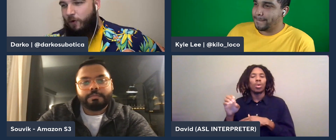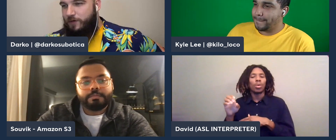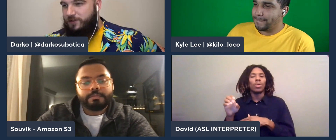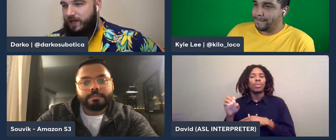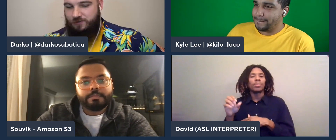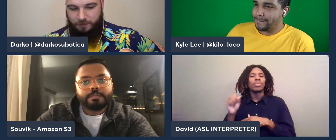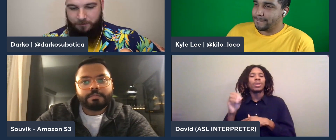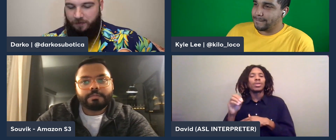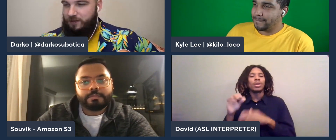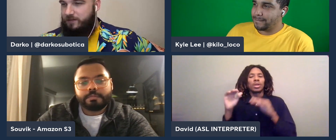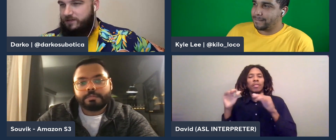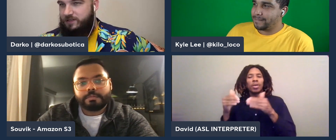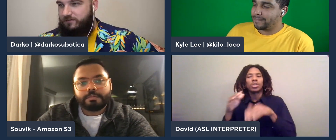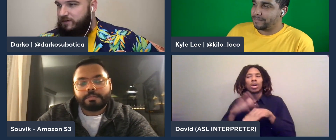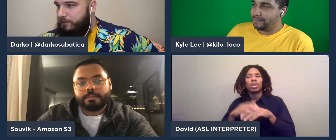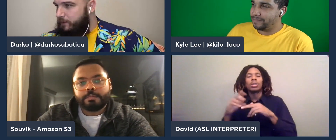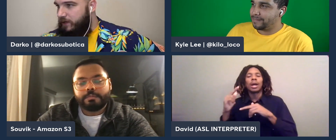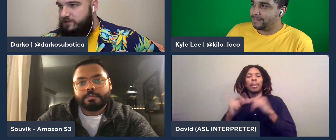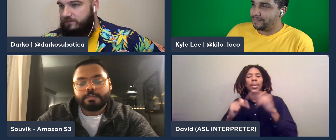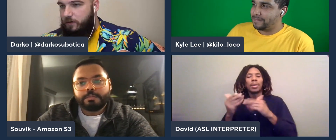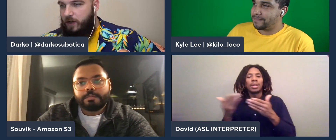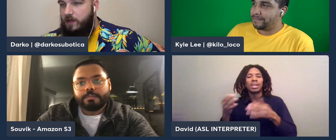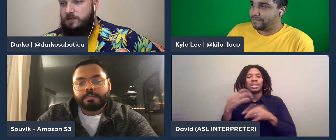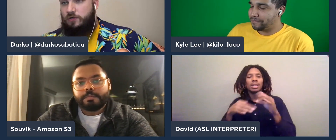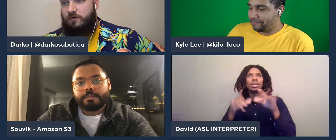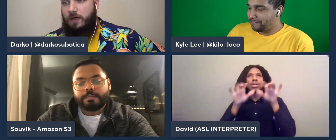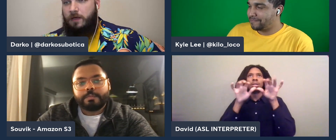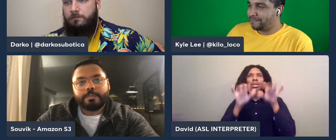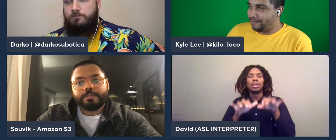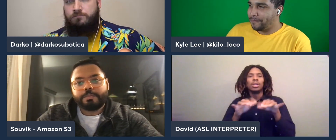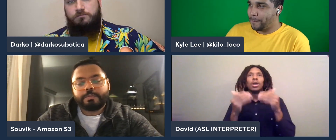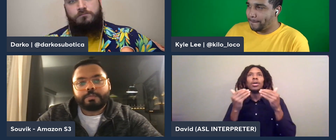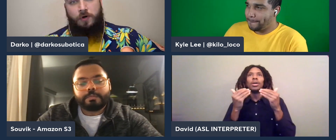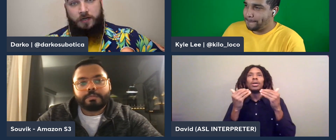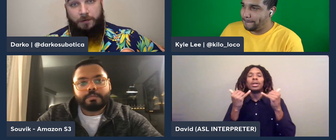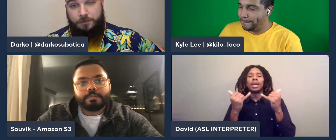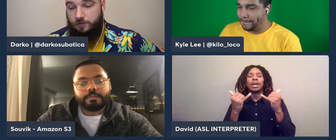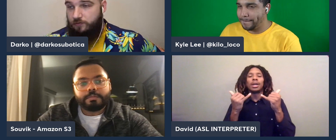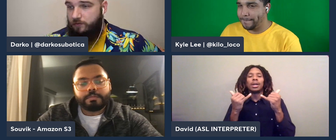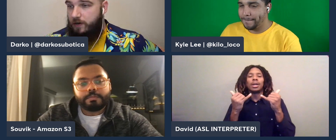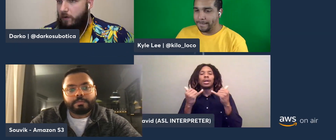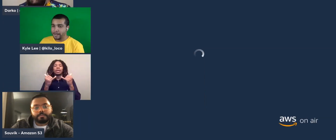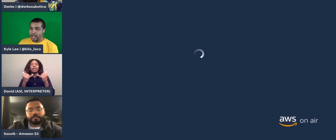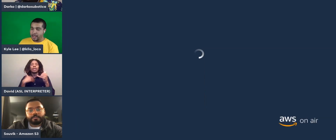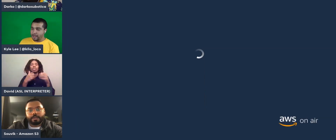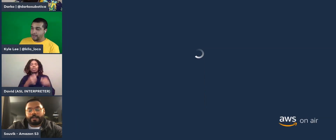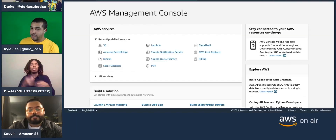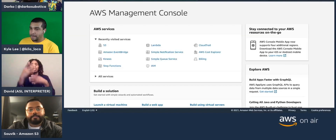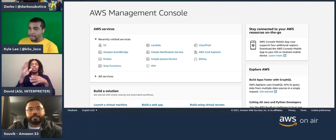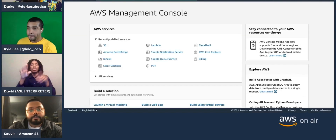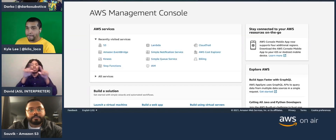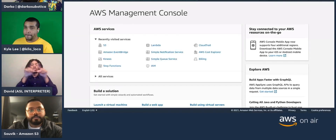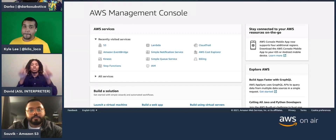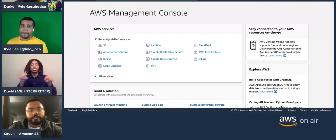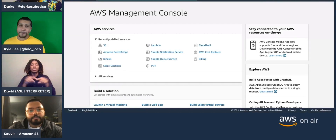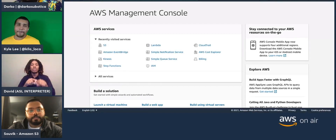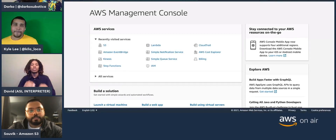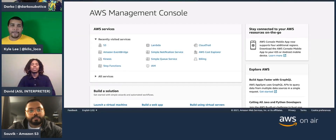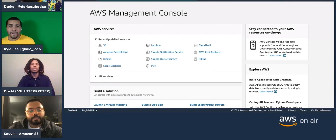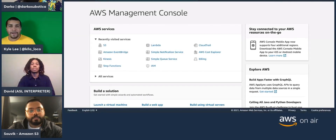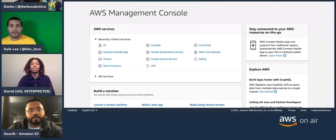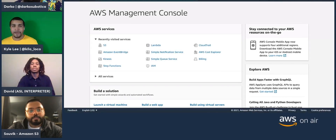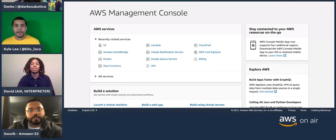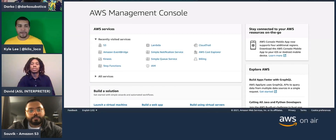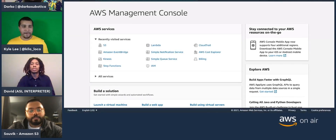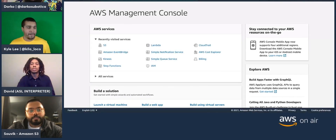So kind of focus on actually building things instead of typing a lot of stuff. Okay, so Shoik, I'm gonna bring up your screen right now. Awesome. Can